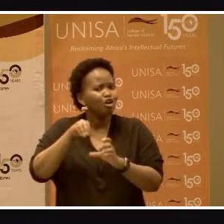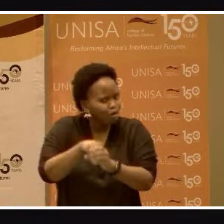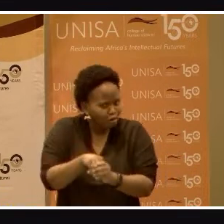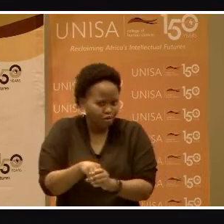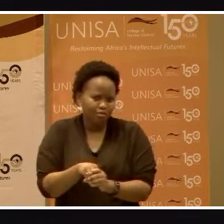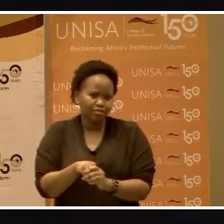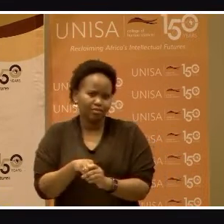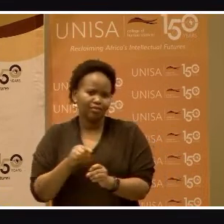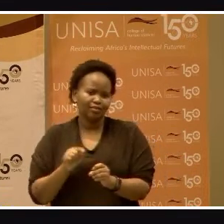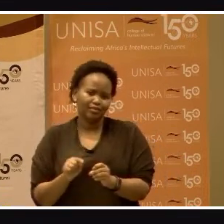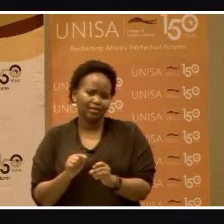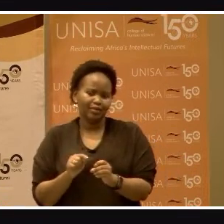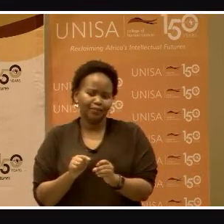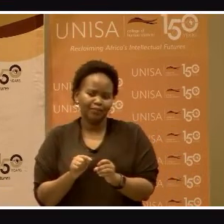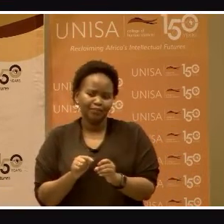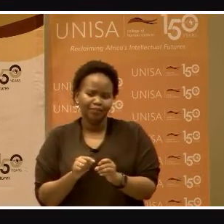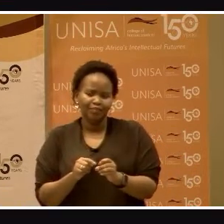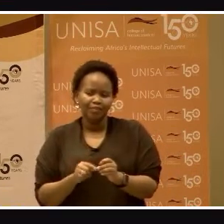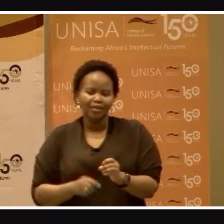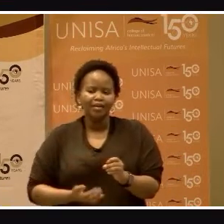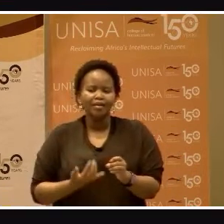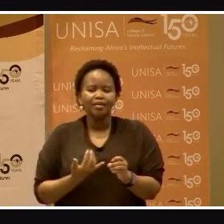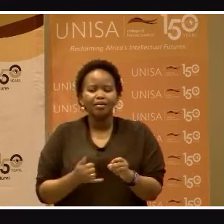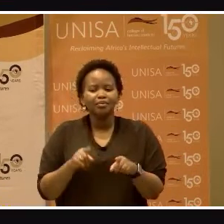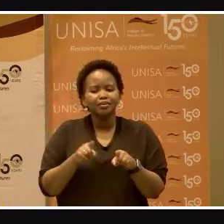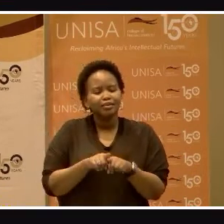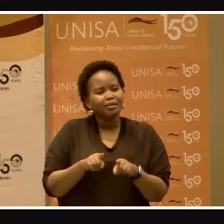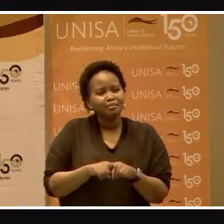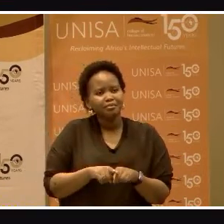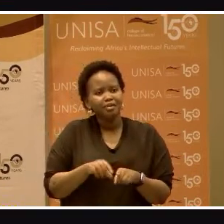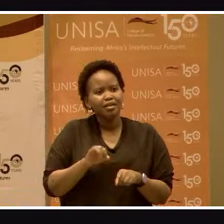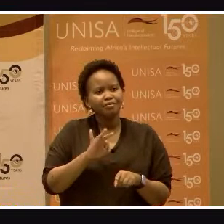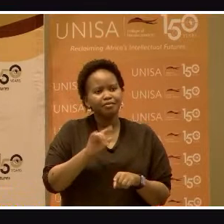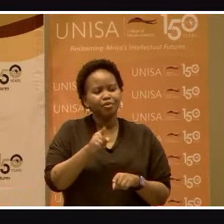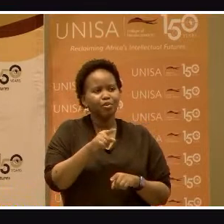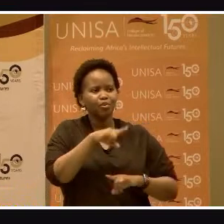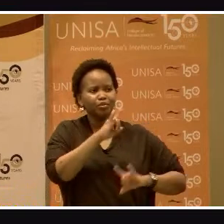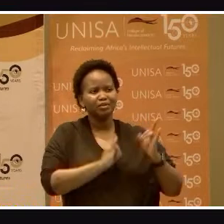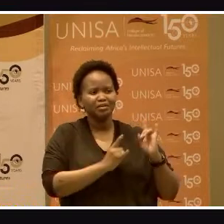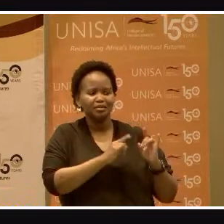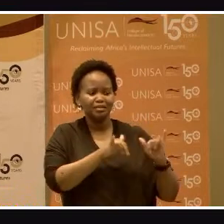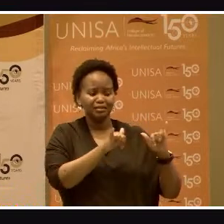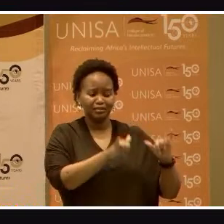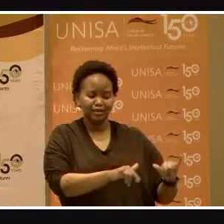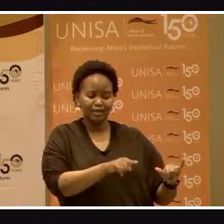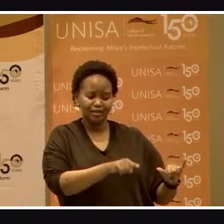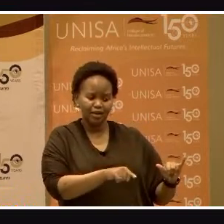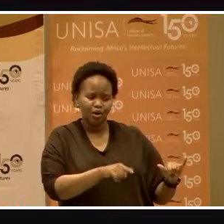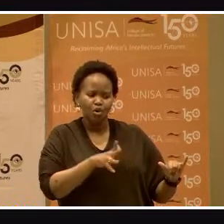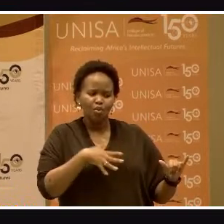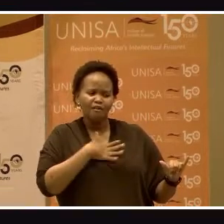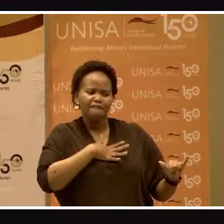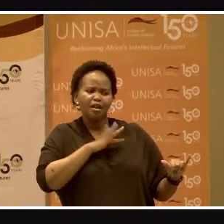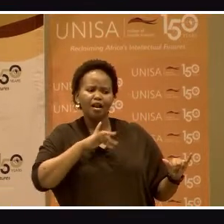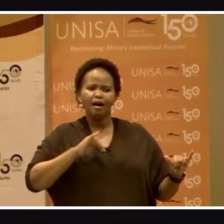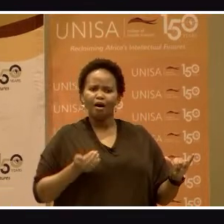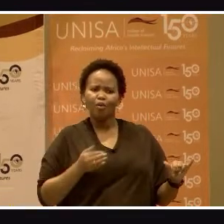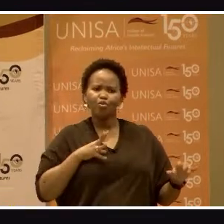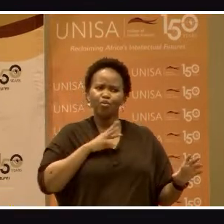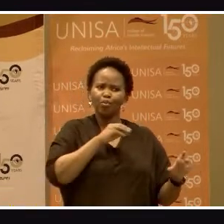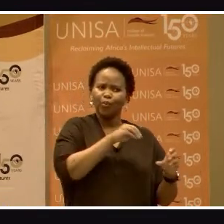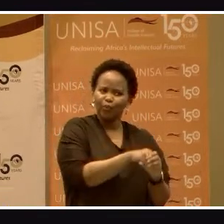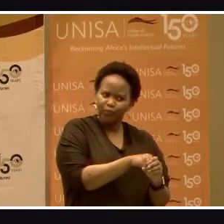that by the time all of us now become citizens of that, metaverse, what will you be using